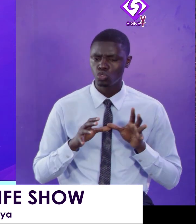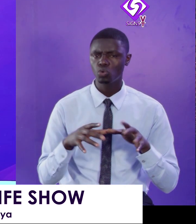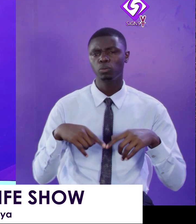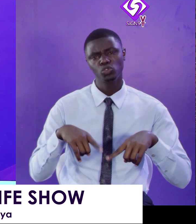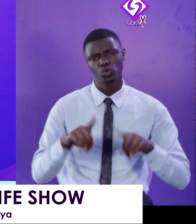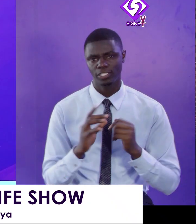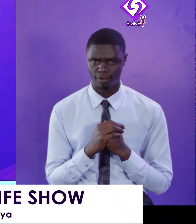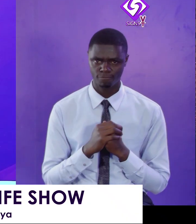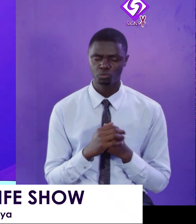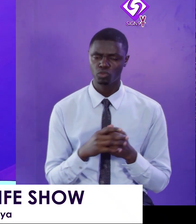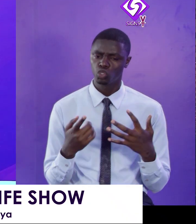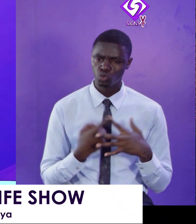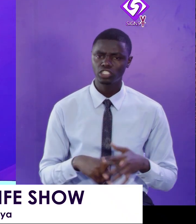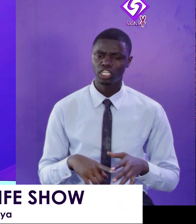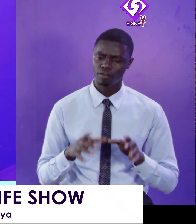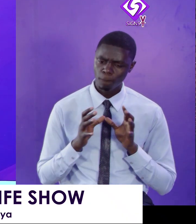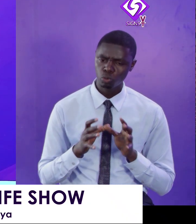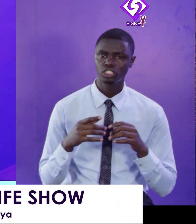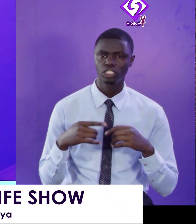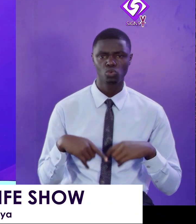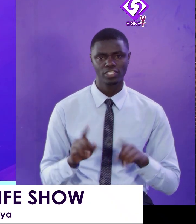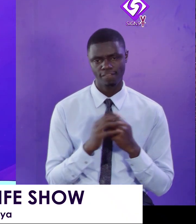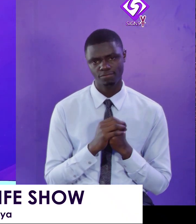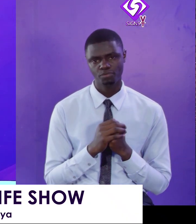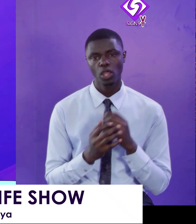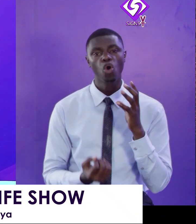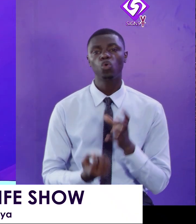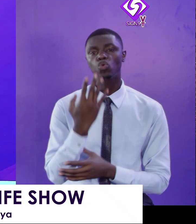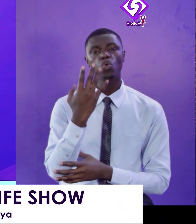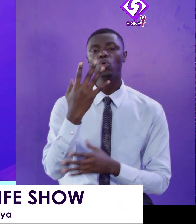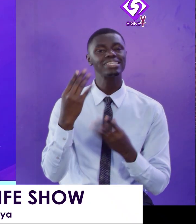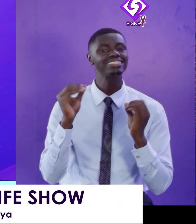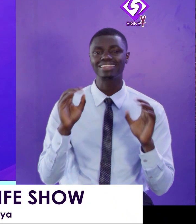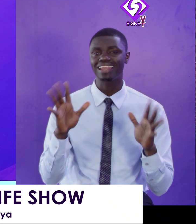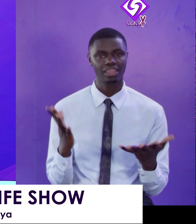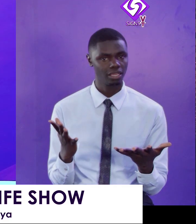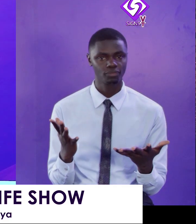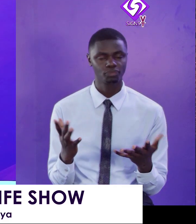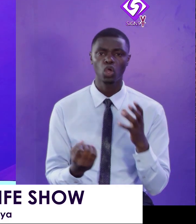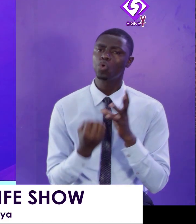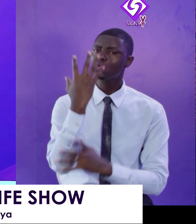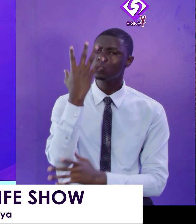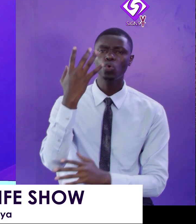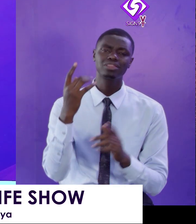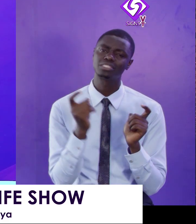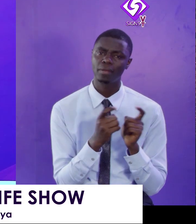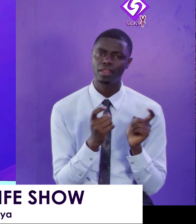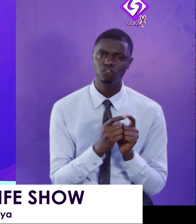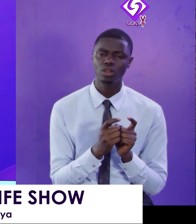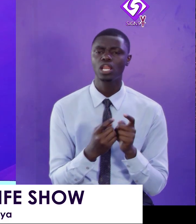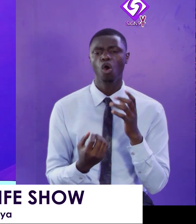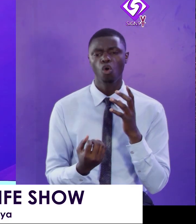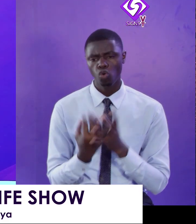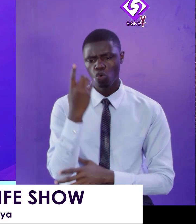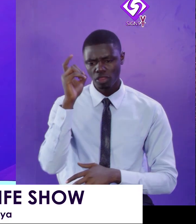limits. You start pushing yourself. Growth is not easy. Growth is painful. Growth has to start